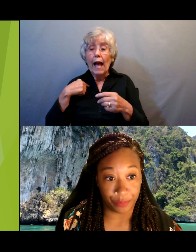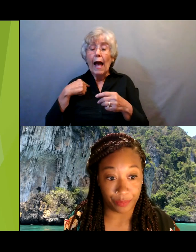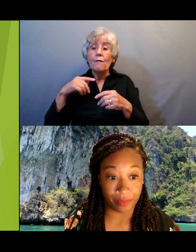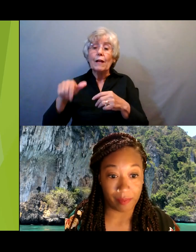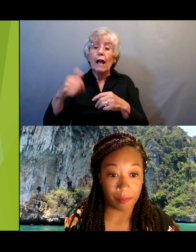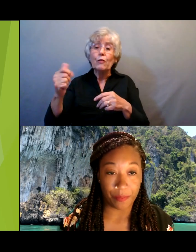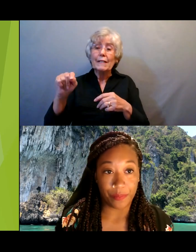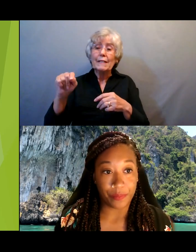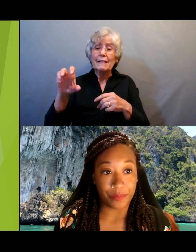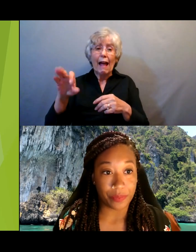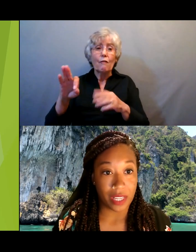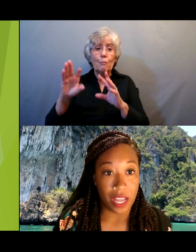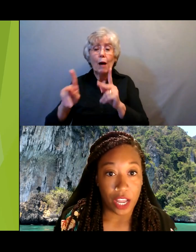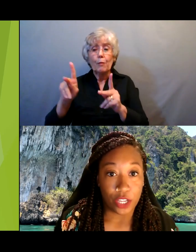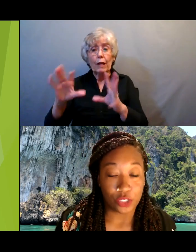well.